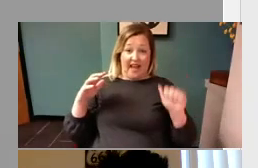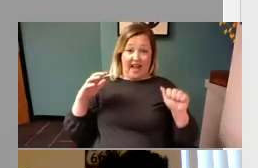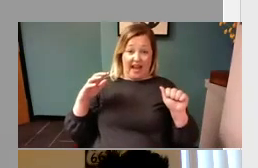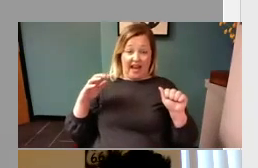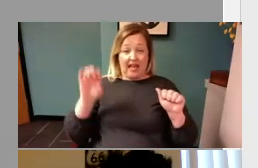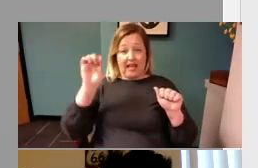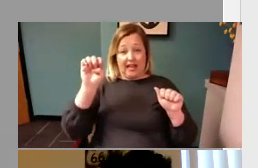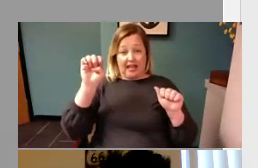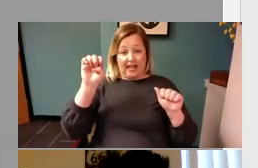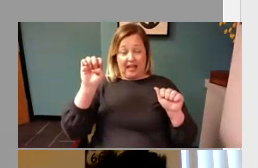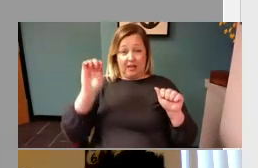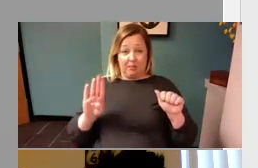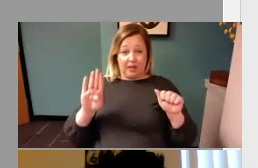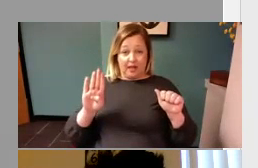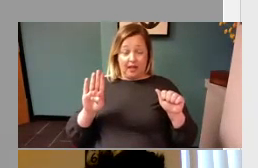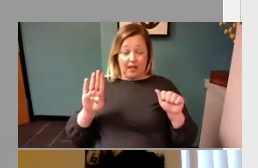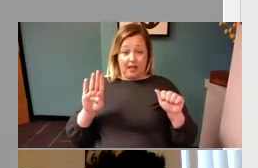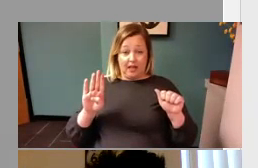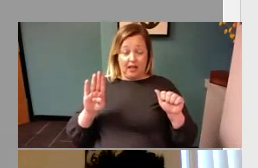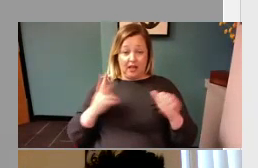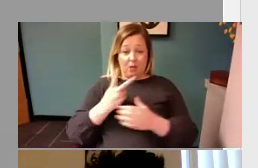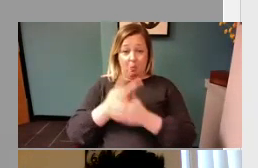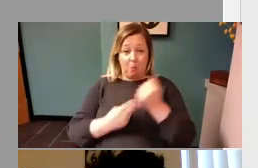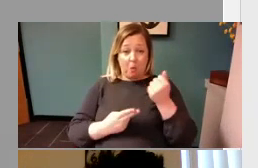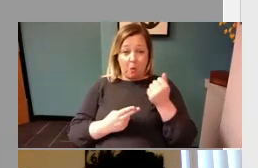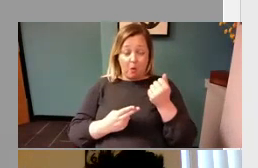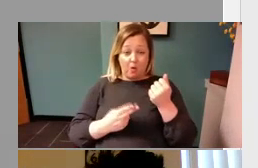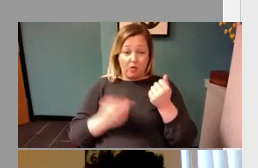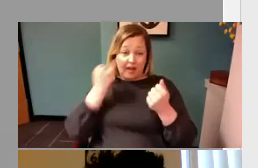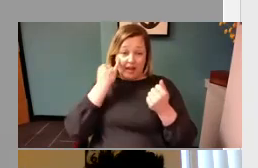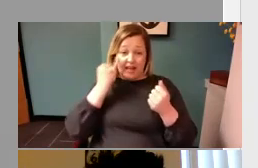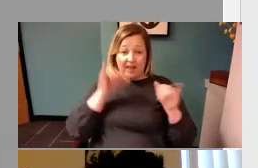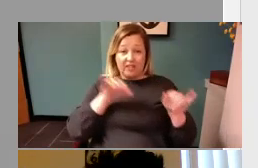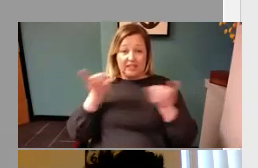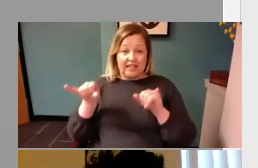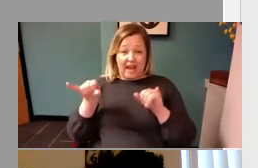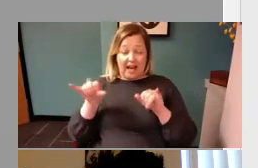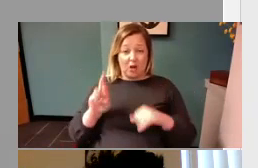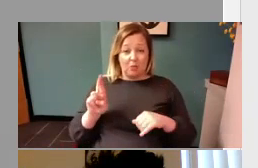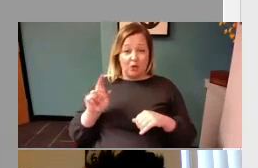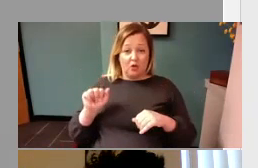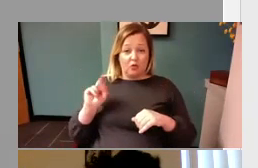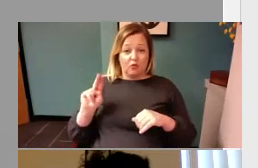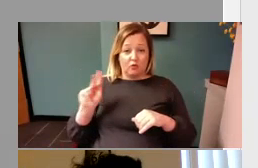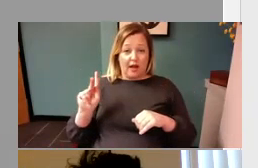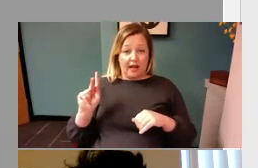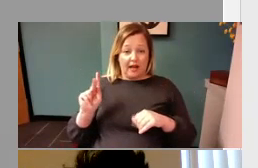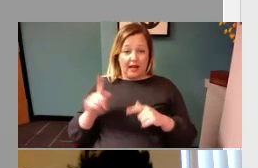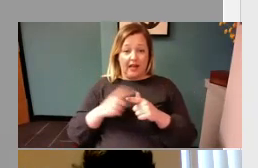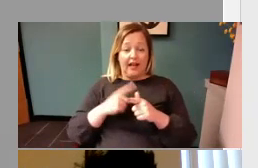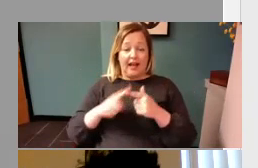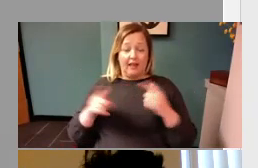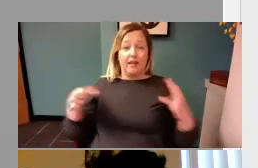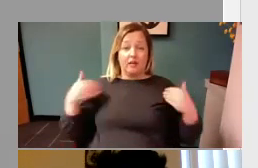be joining, if both of them are the same rank, we would be joining one to the other, with the rank for the root node would then